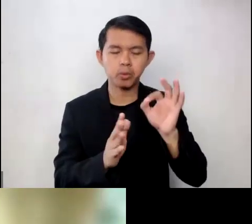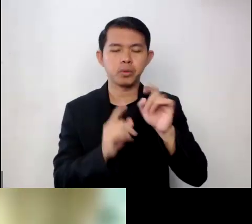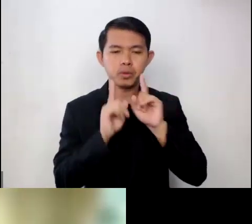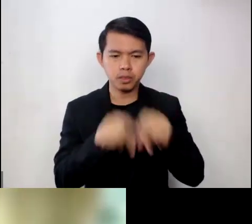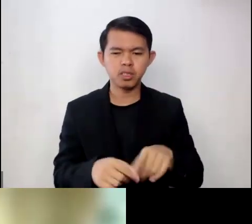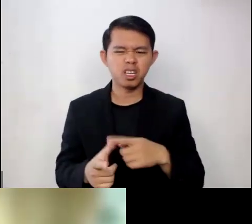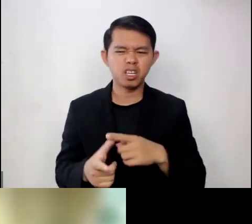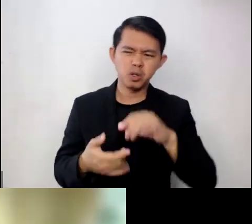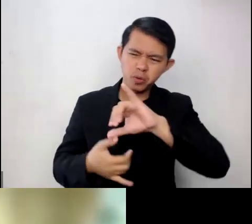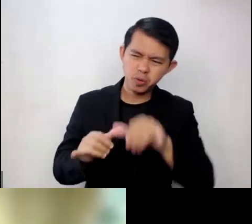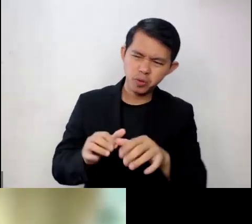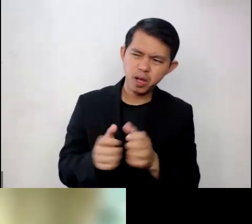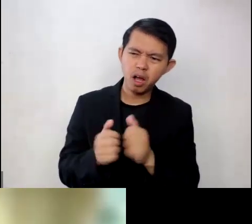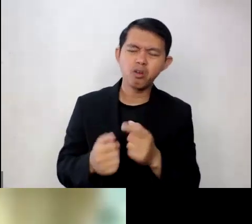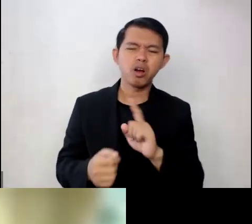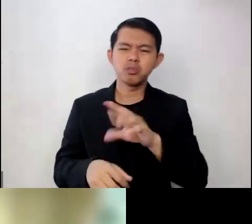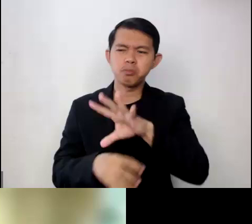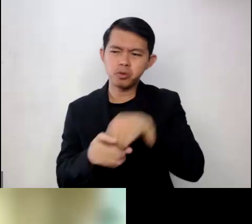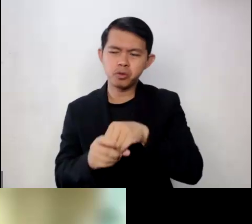ano yung i-control na factors,